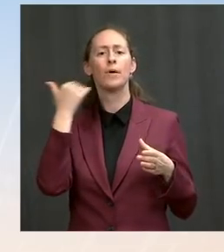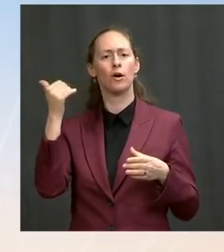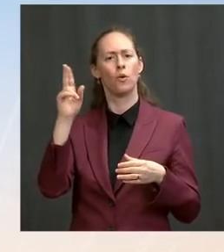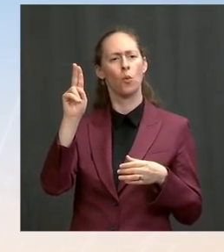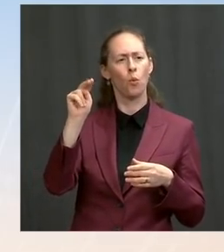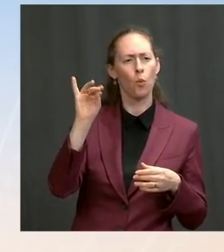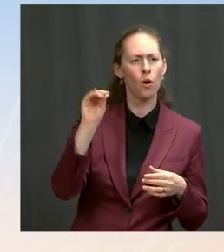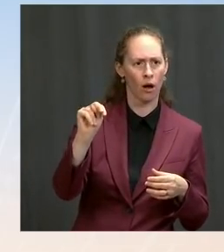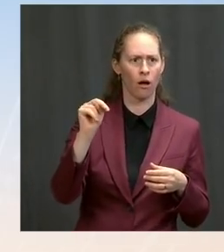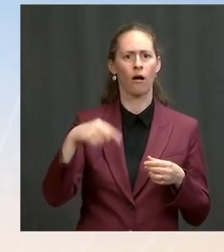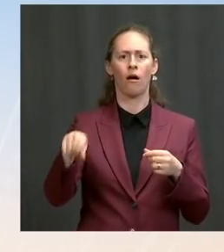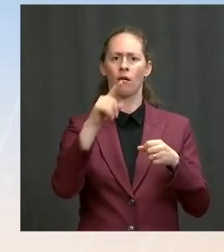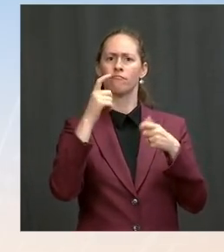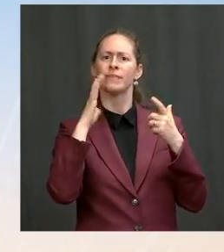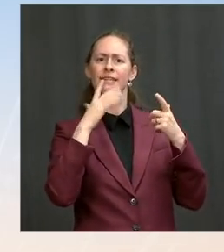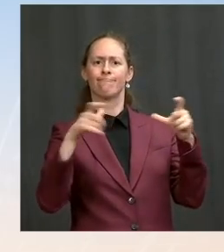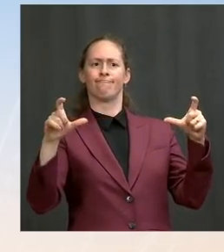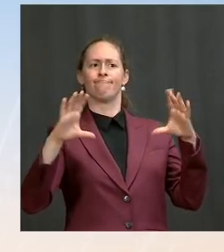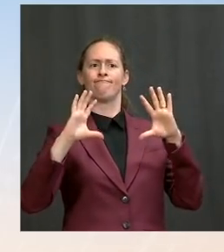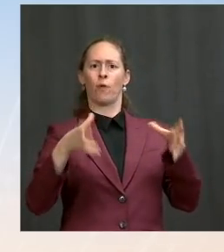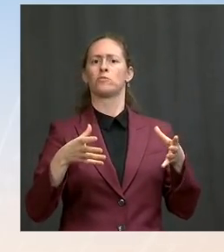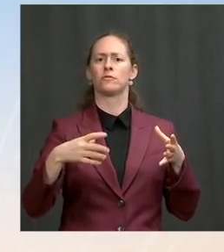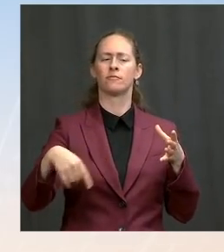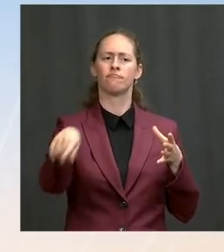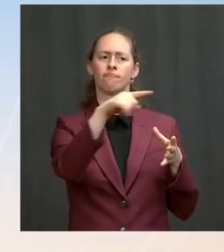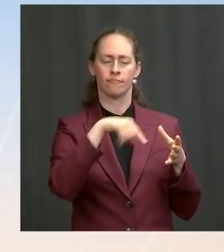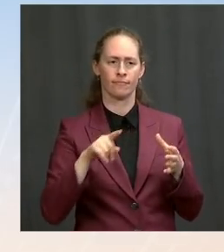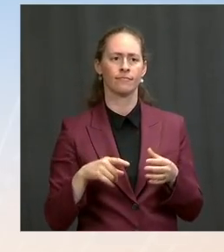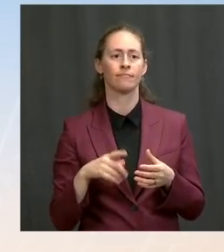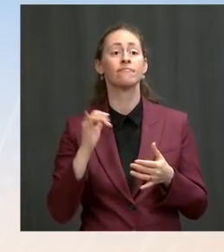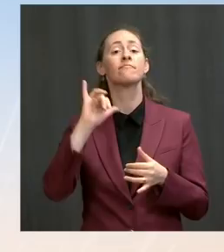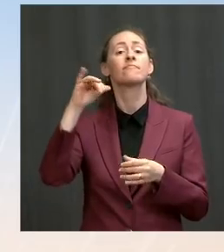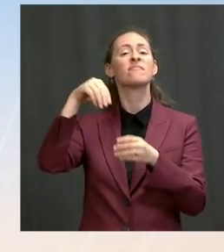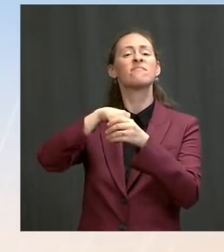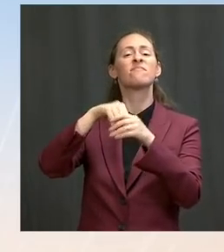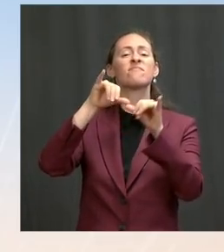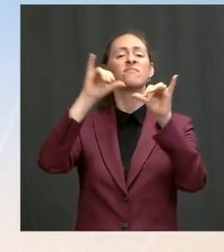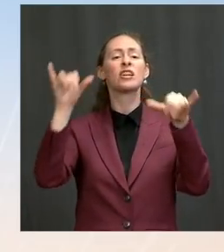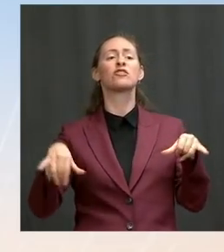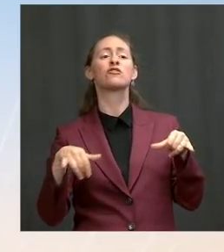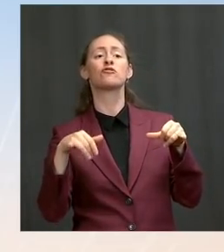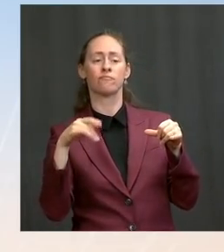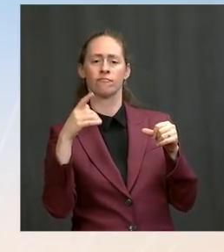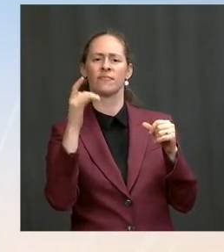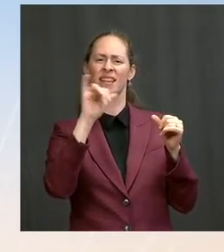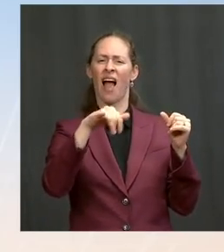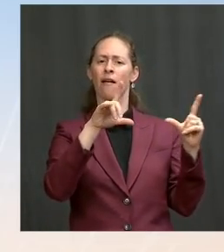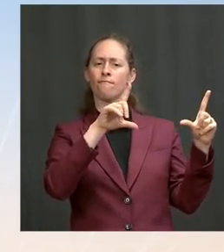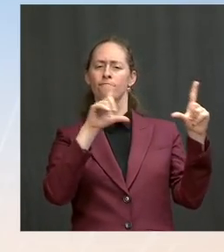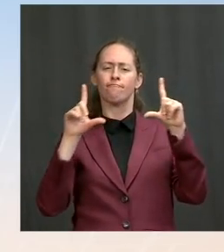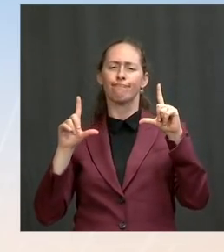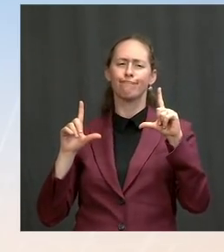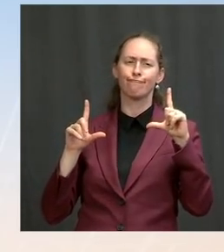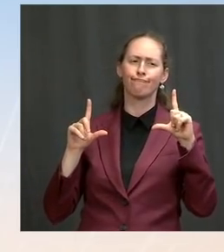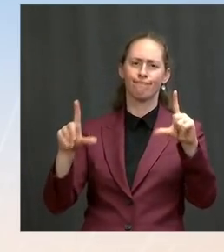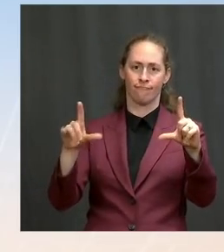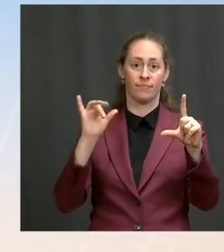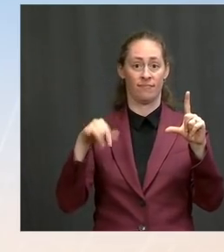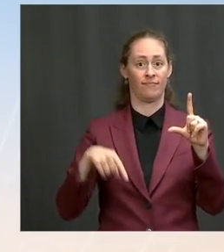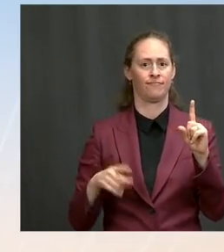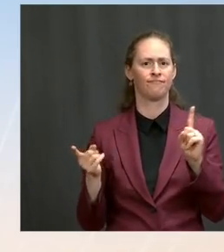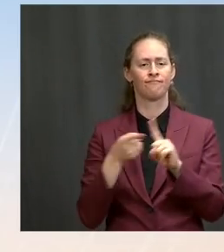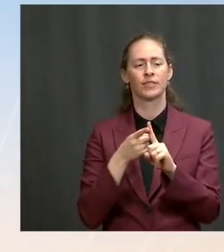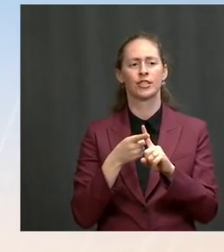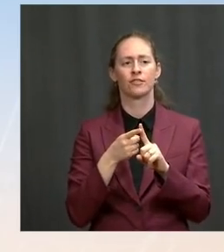The bipartisan infrastructure framework is a critical first step to implement President Biden's vision to build back